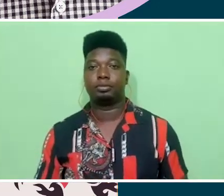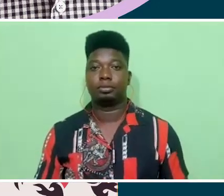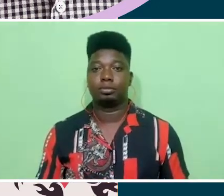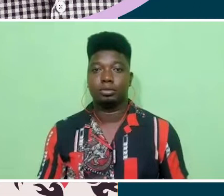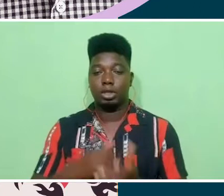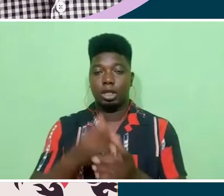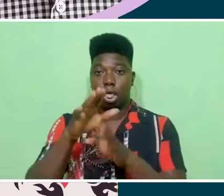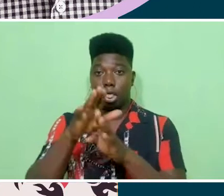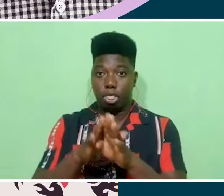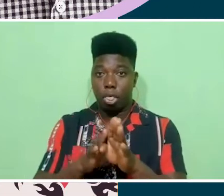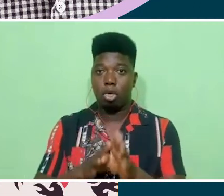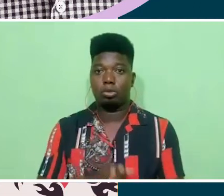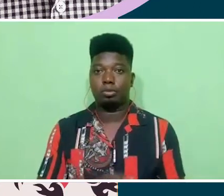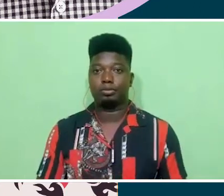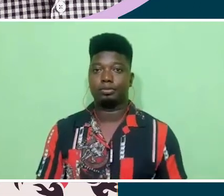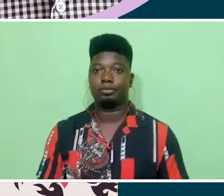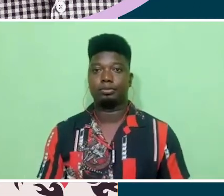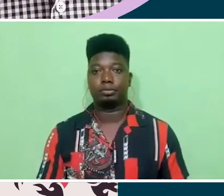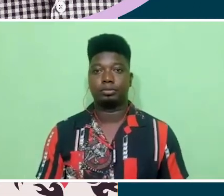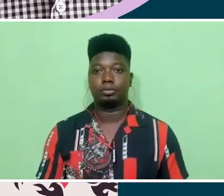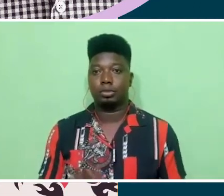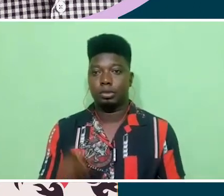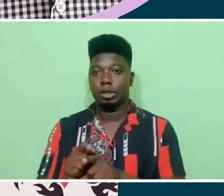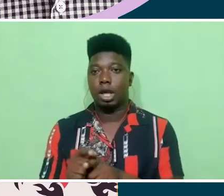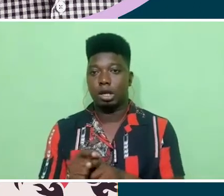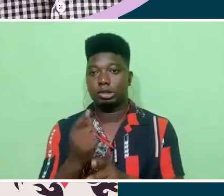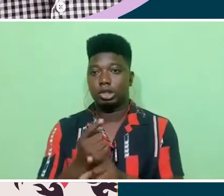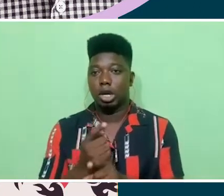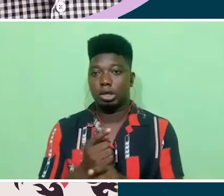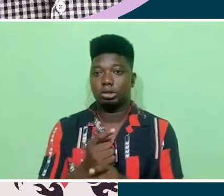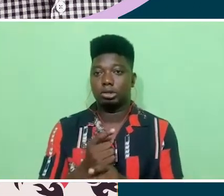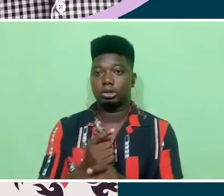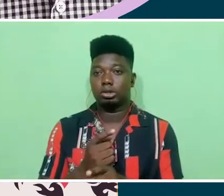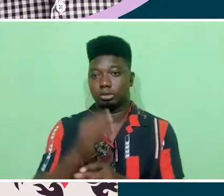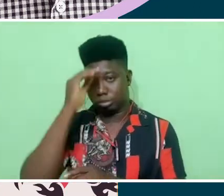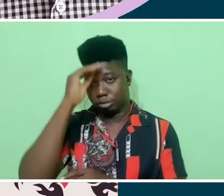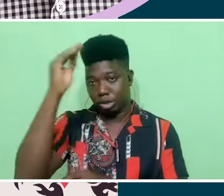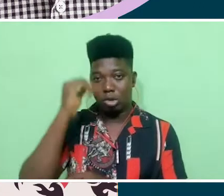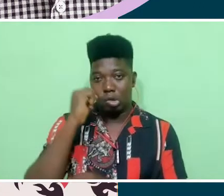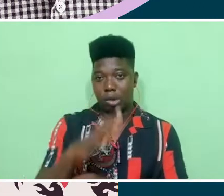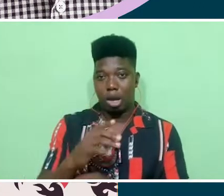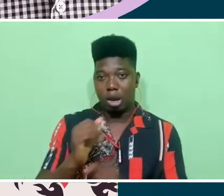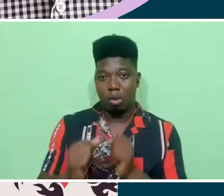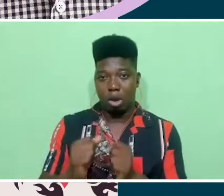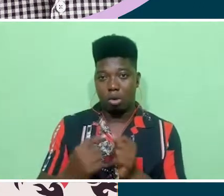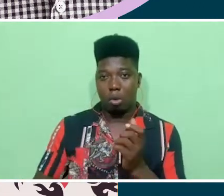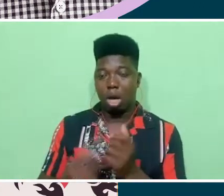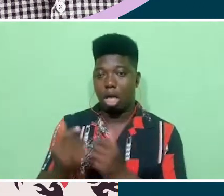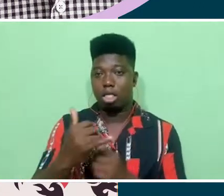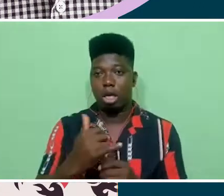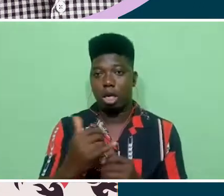Like even with Justice League, it's a bunch of dudes and Wonder Woman, which is what it was when they introduced the Justice League in 1960. So progress is very